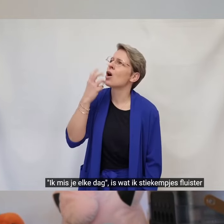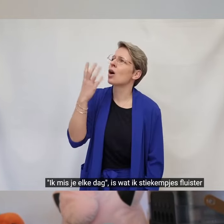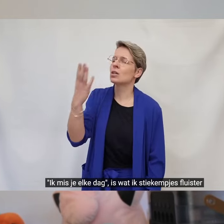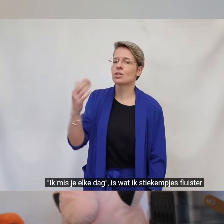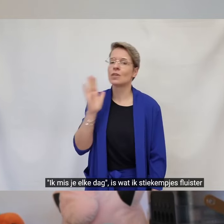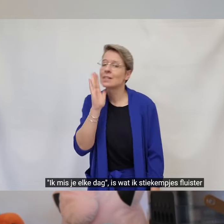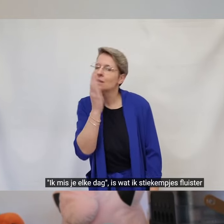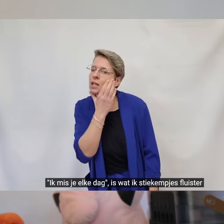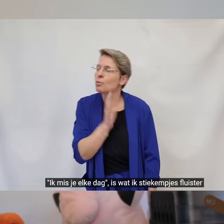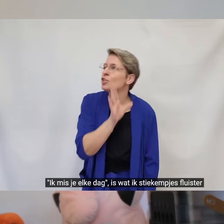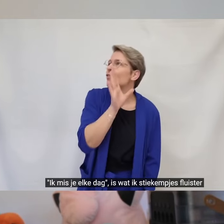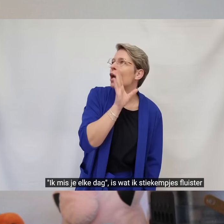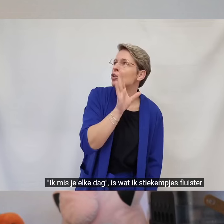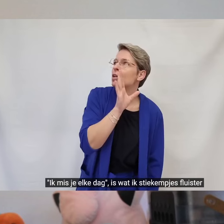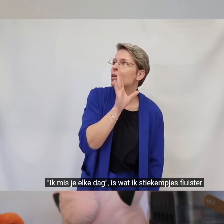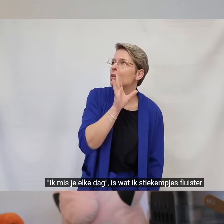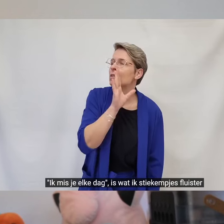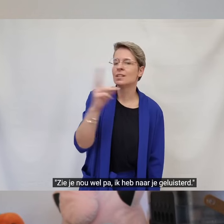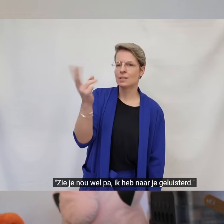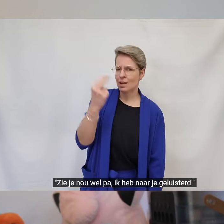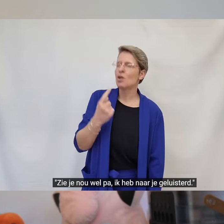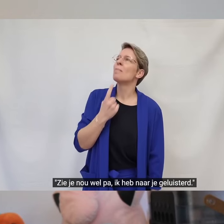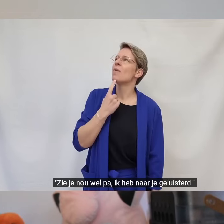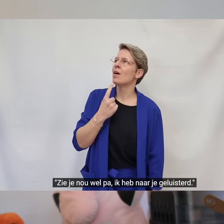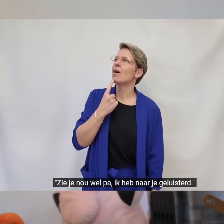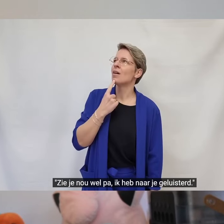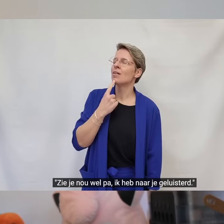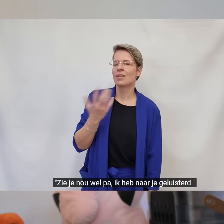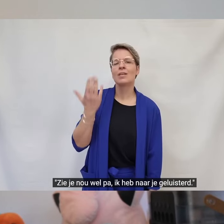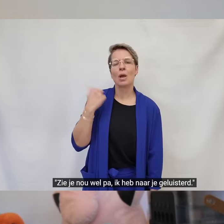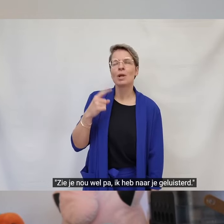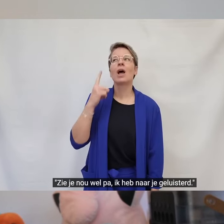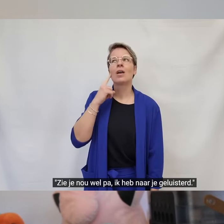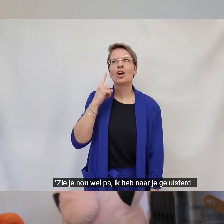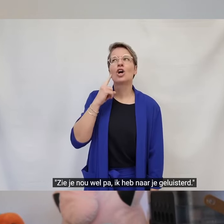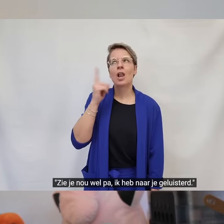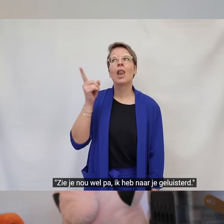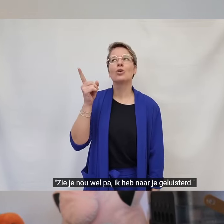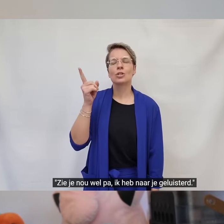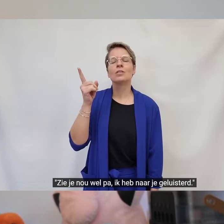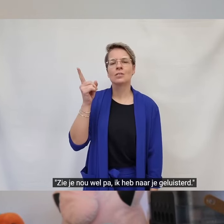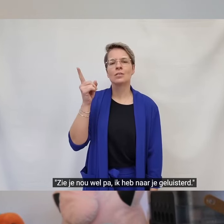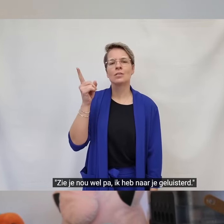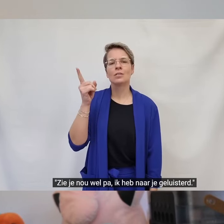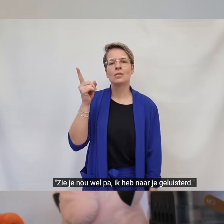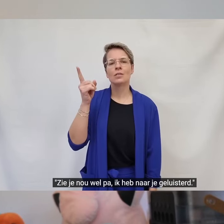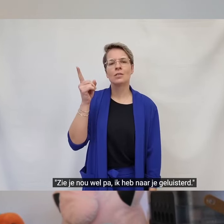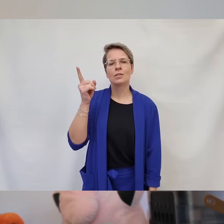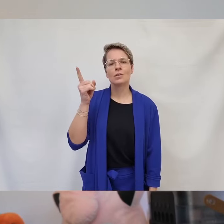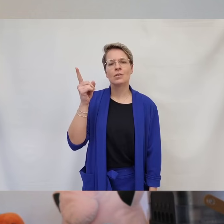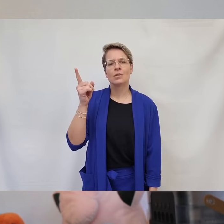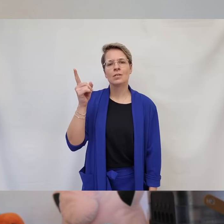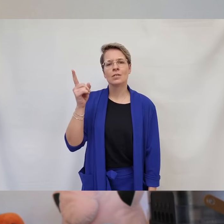mis je elke dag, is wat ik stiekempjes fluister Zie je nou al, pa? Ik heb naar je geluisterd